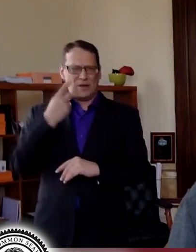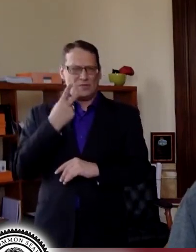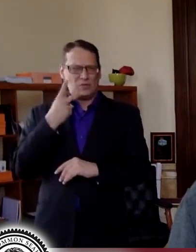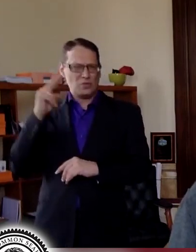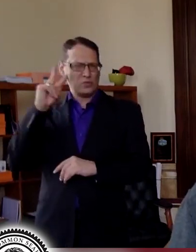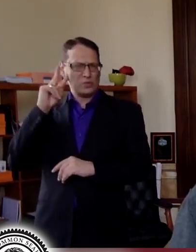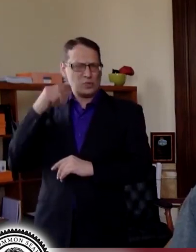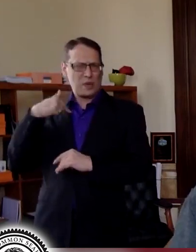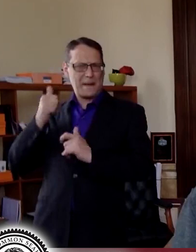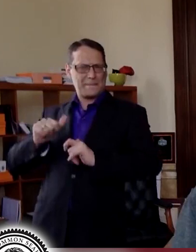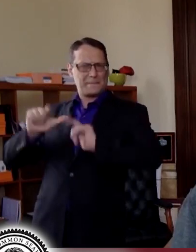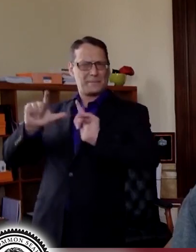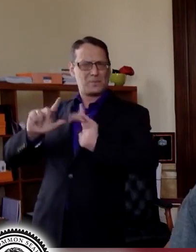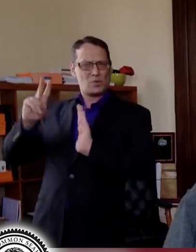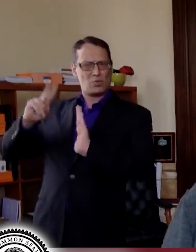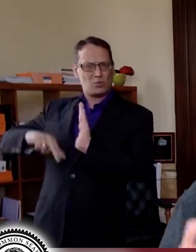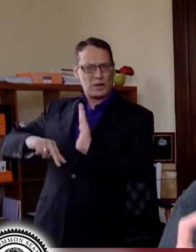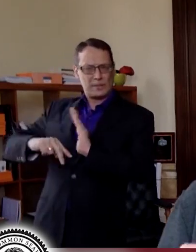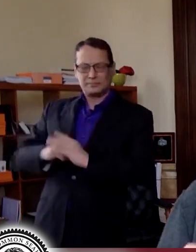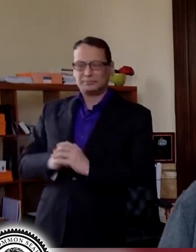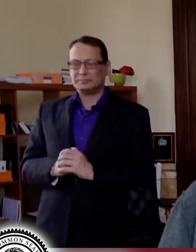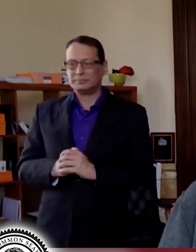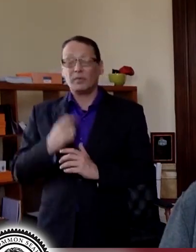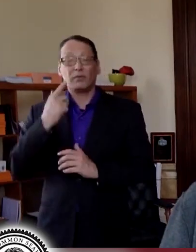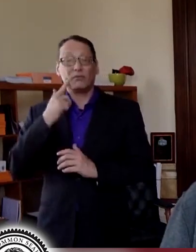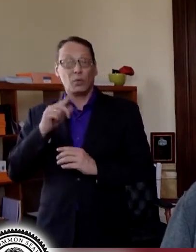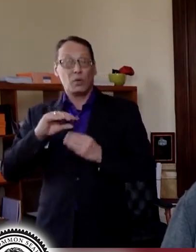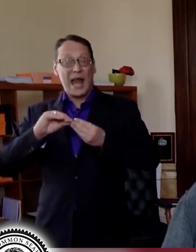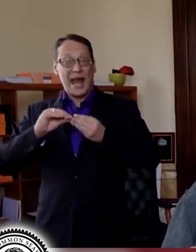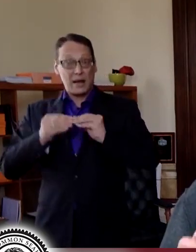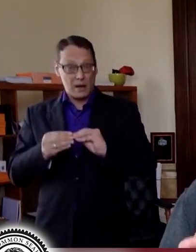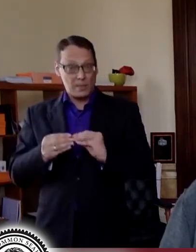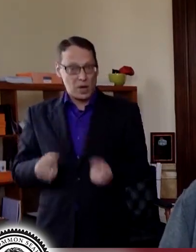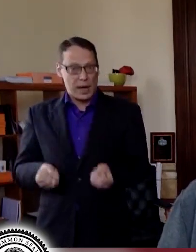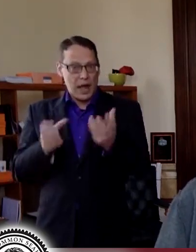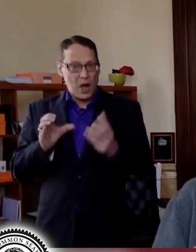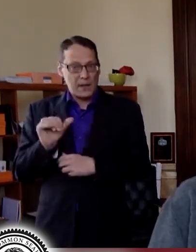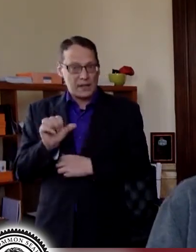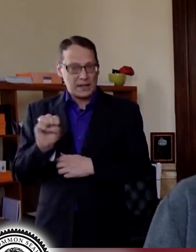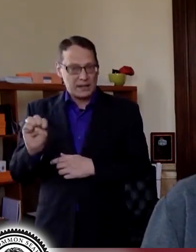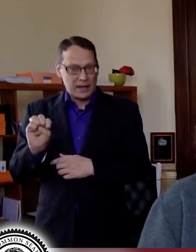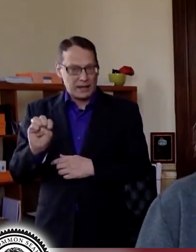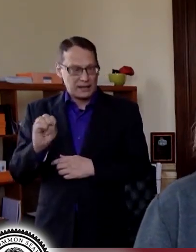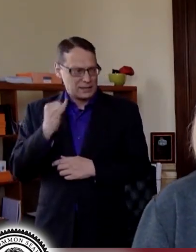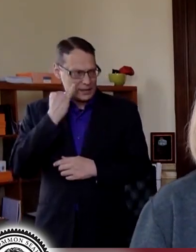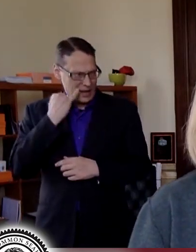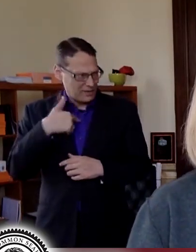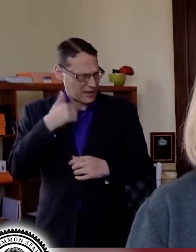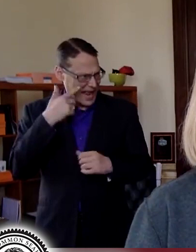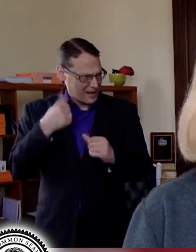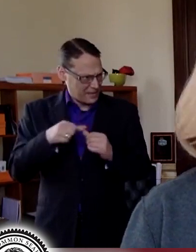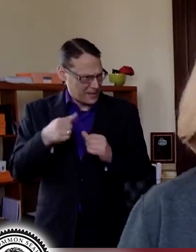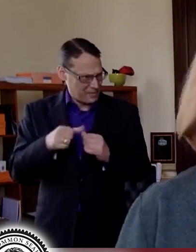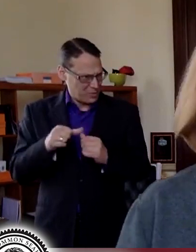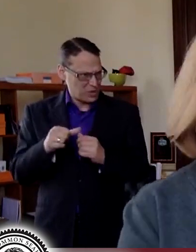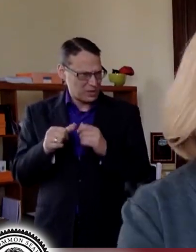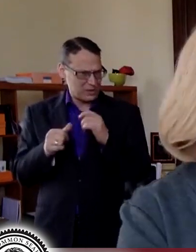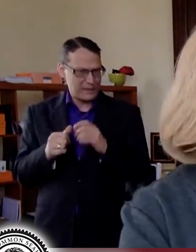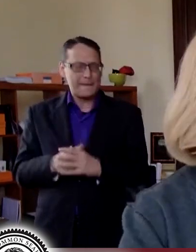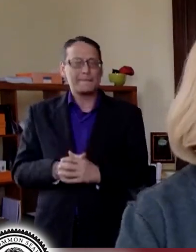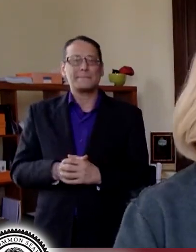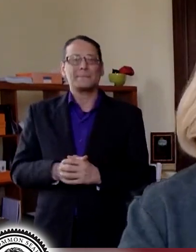before. And in terms of pure numbers of cases, if I'm remembering this correctly, do you have that, Kyle?